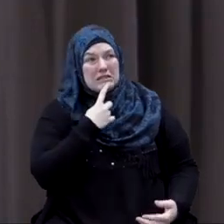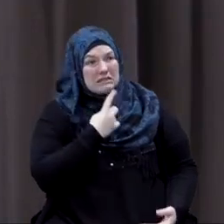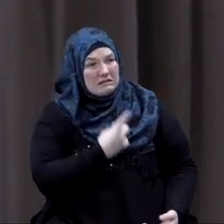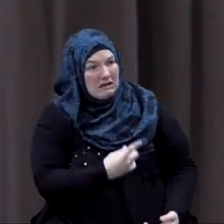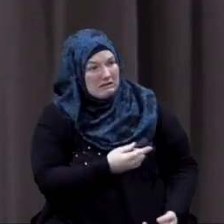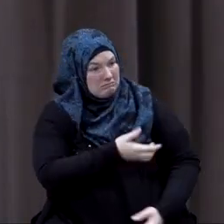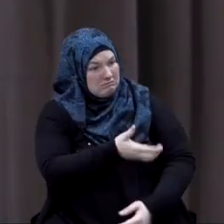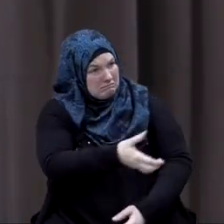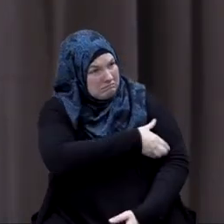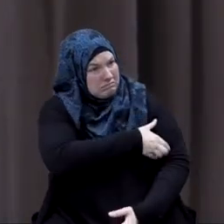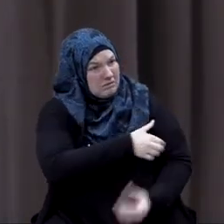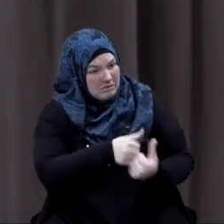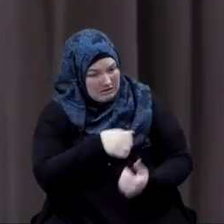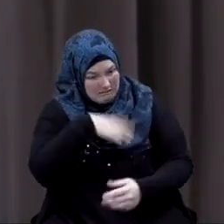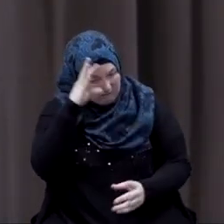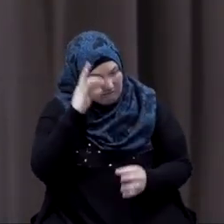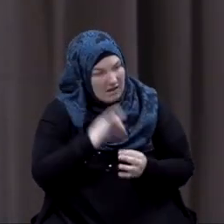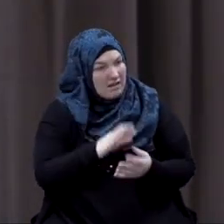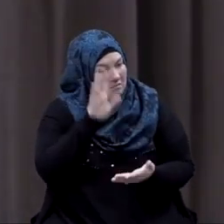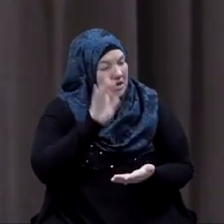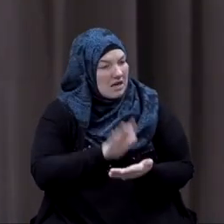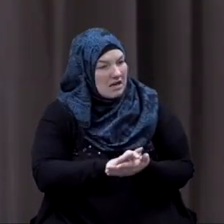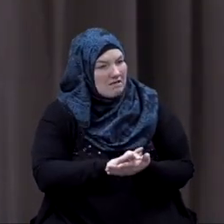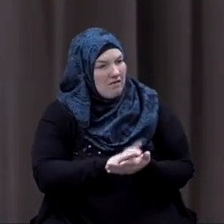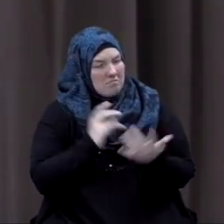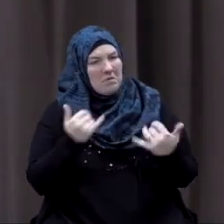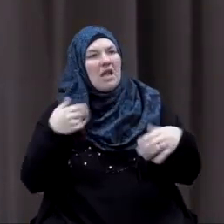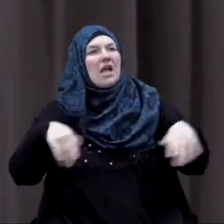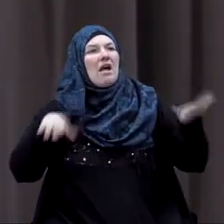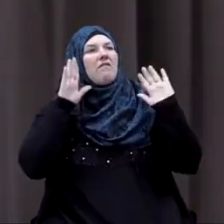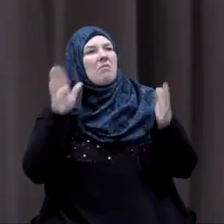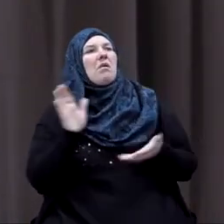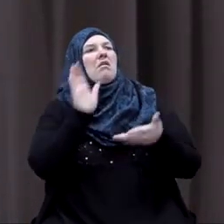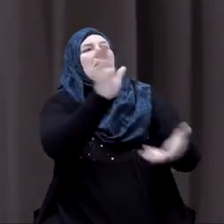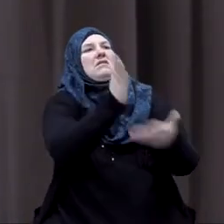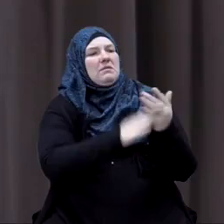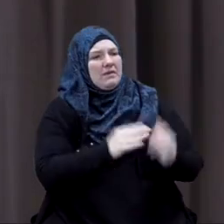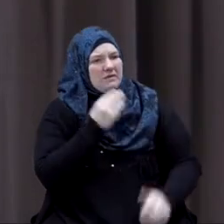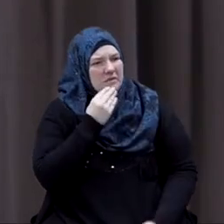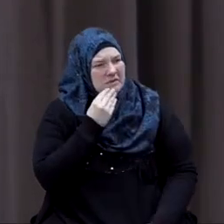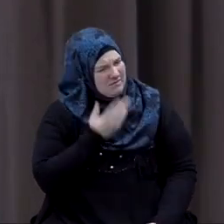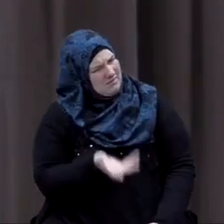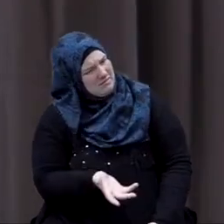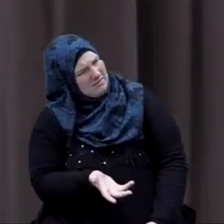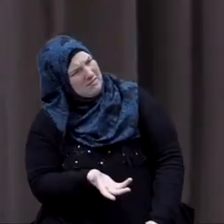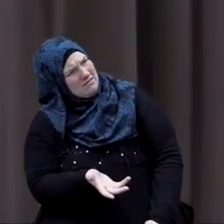has empowered us with our faith that we give up? That was not the